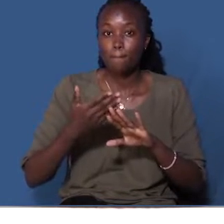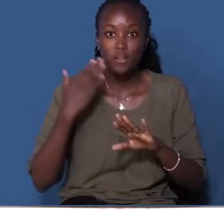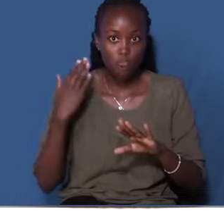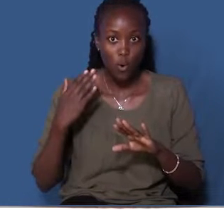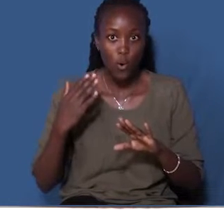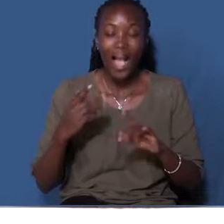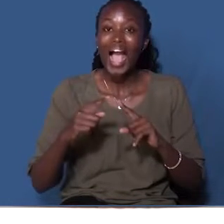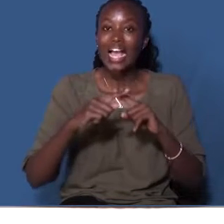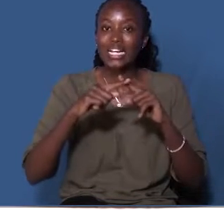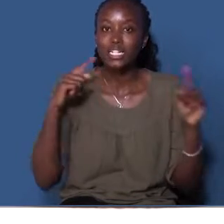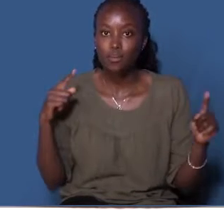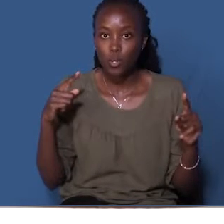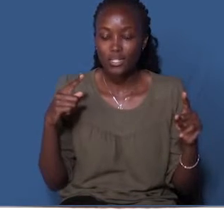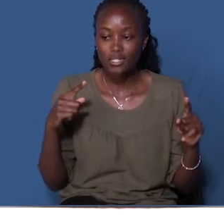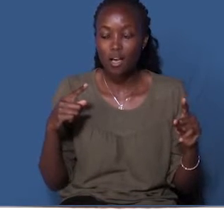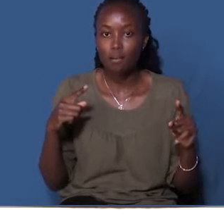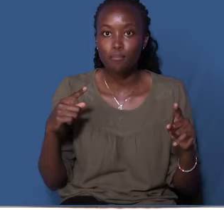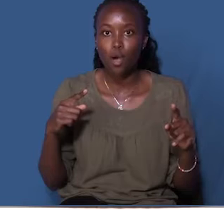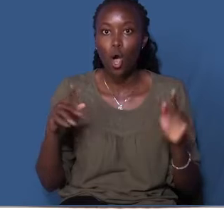were not given proper burials.